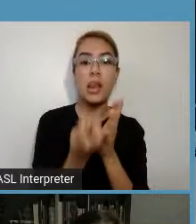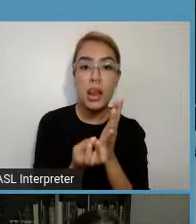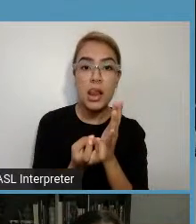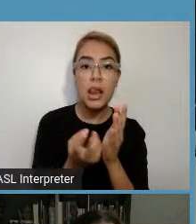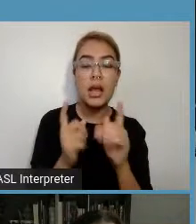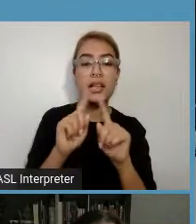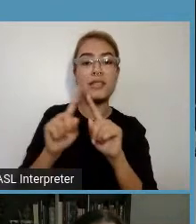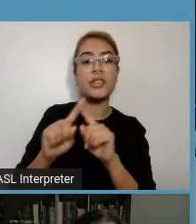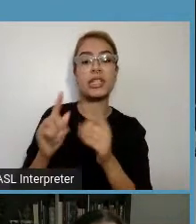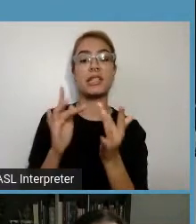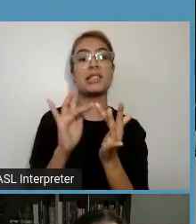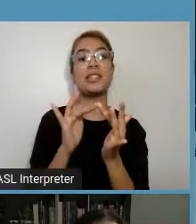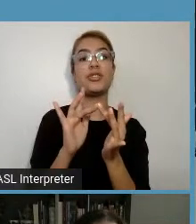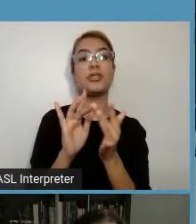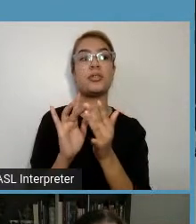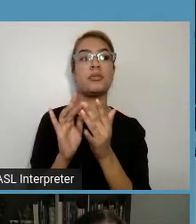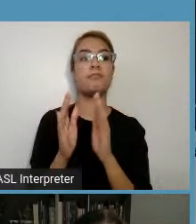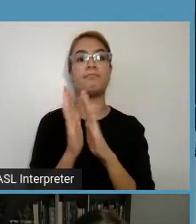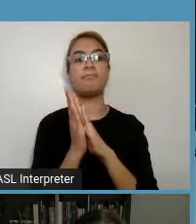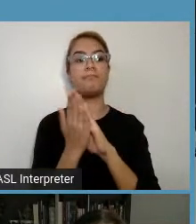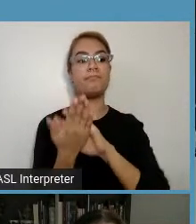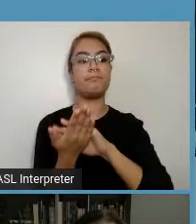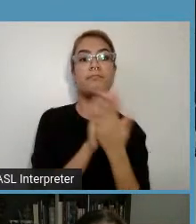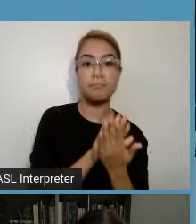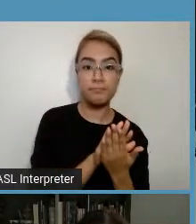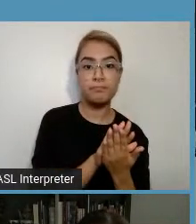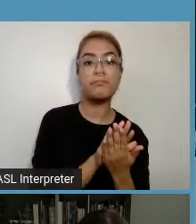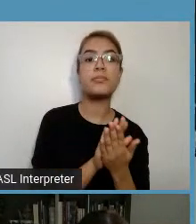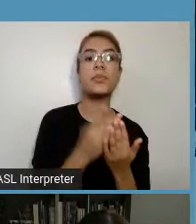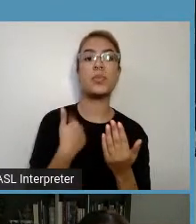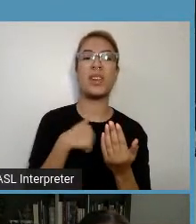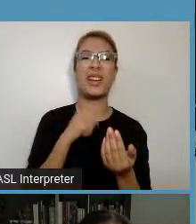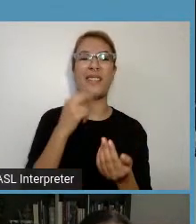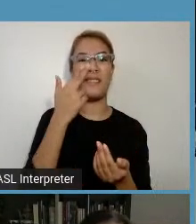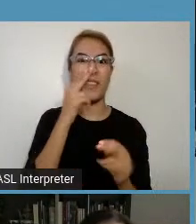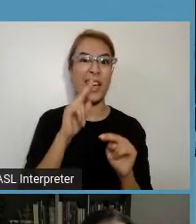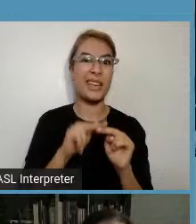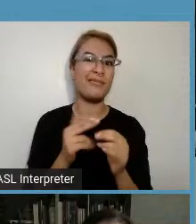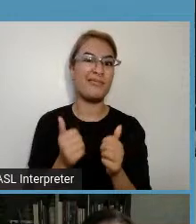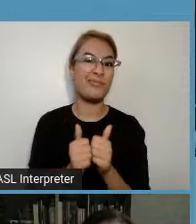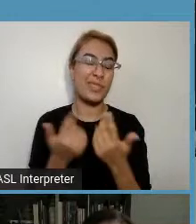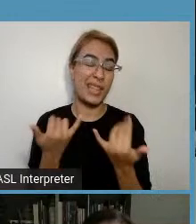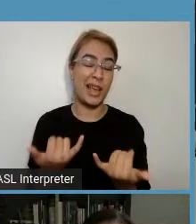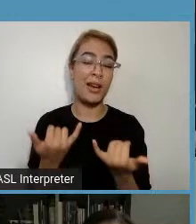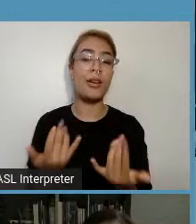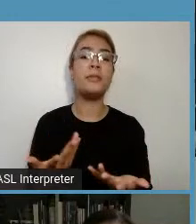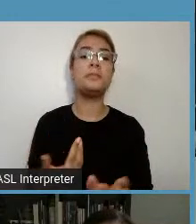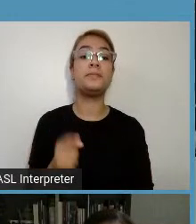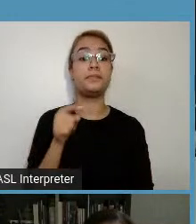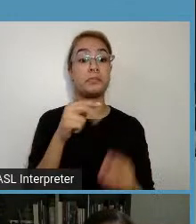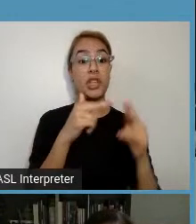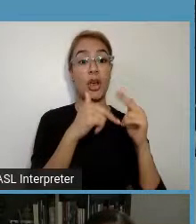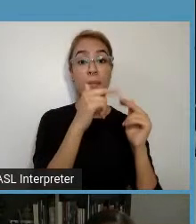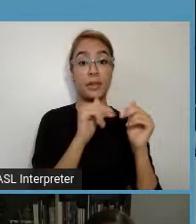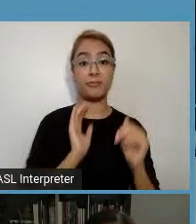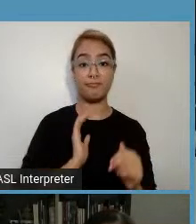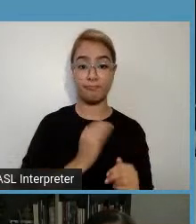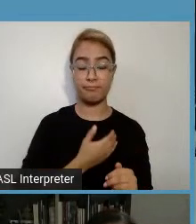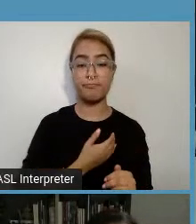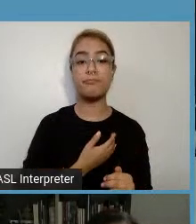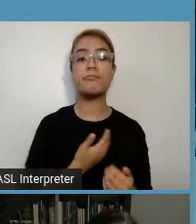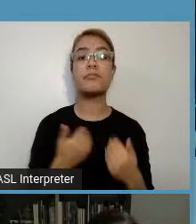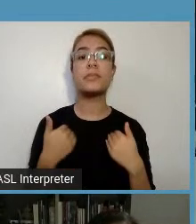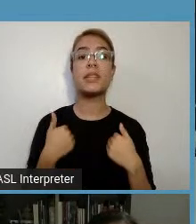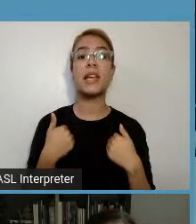digital things that we're having so much fun with right now. This is our building. We're actually housed in what is